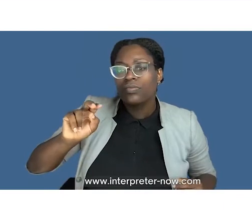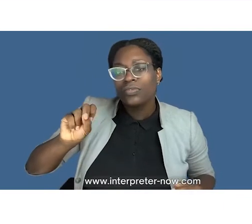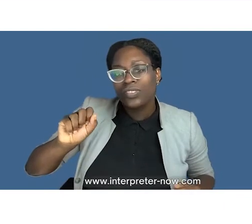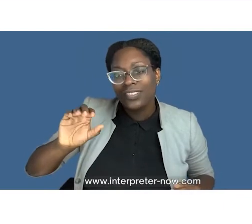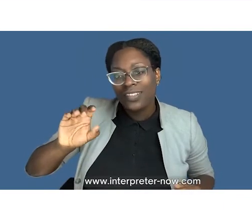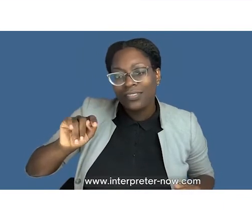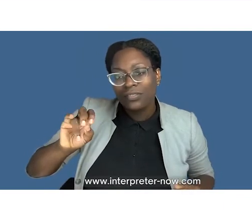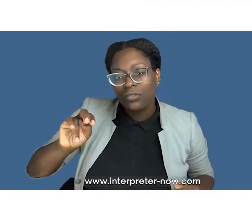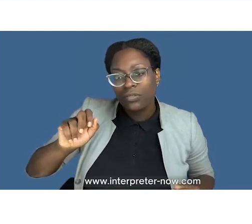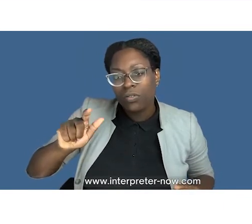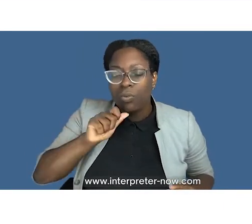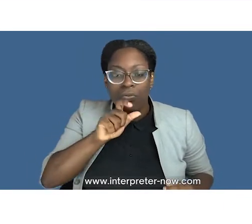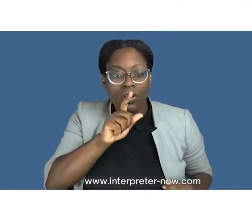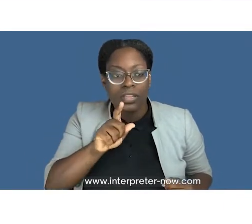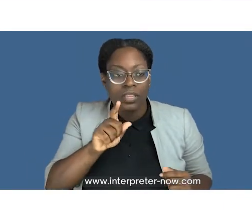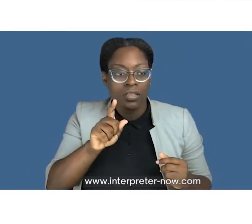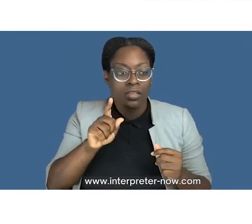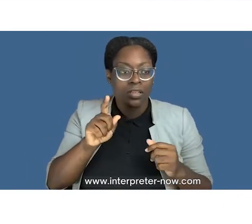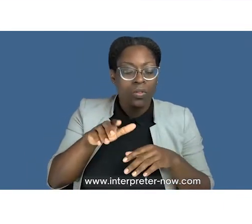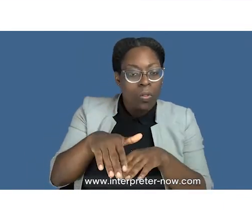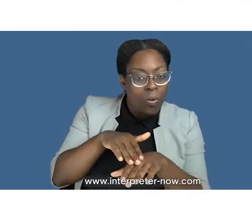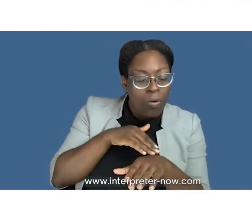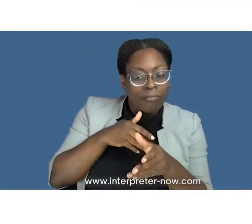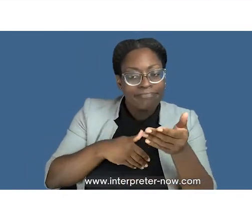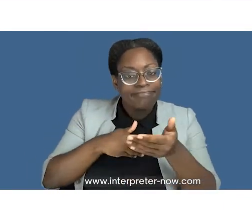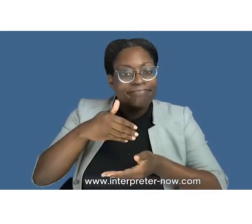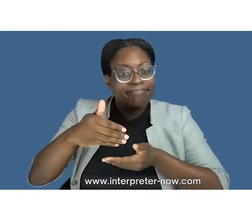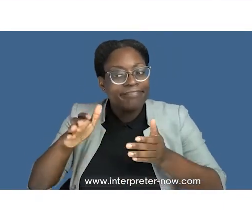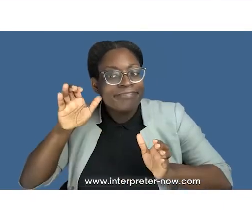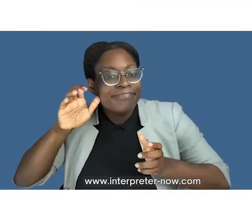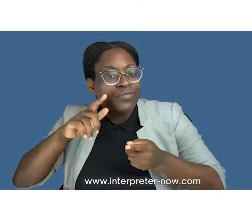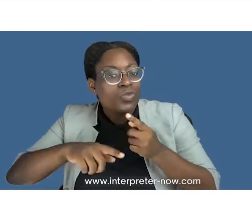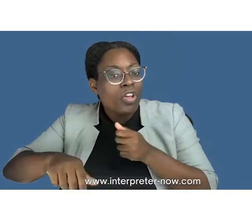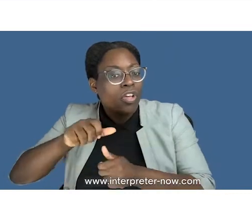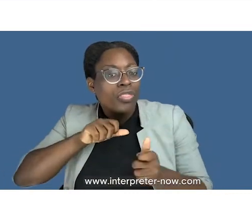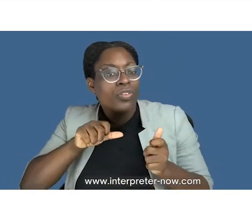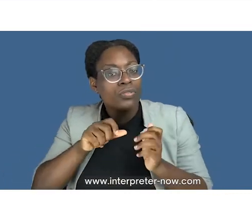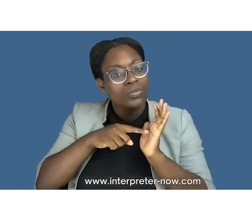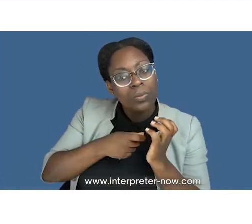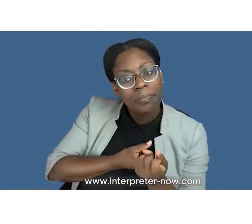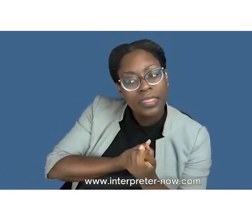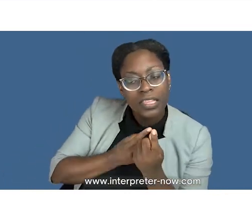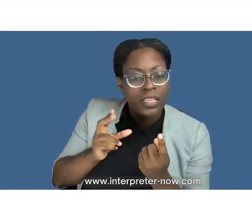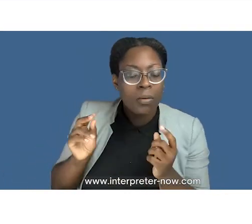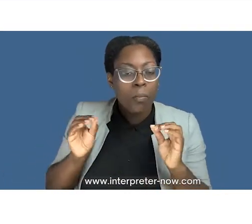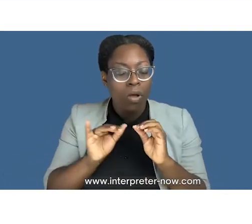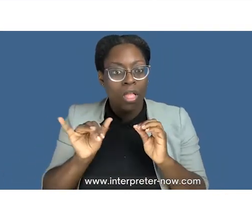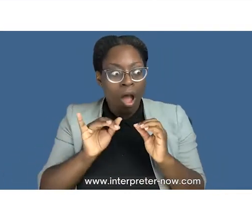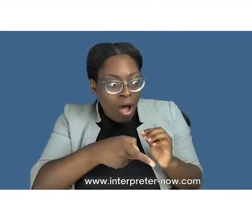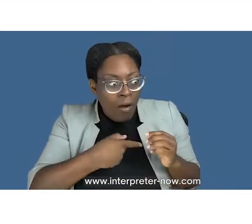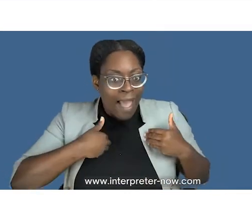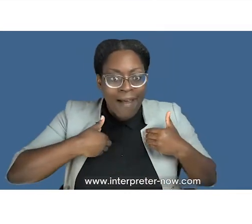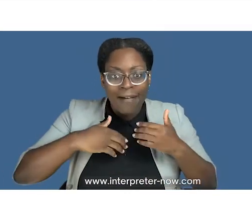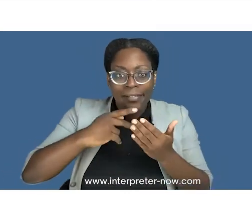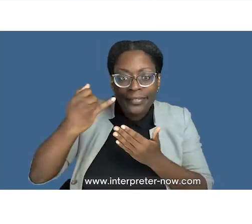is working toward that. And we forget to stop and listen to each other and really show empathy for one another. And remember